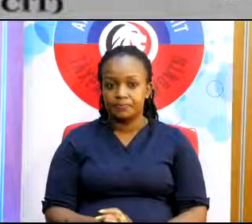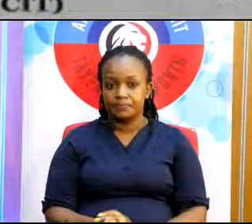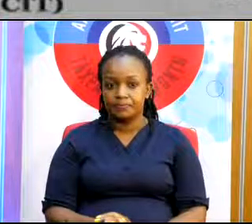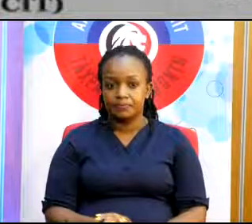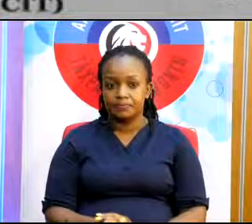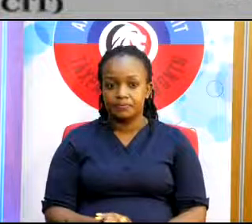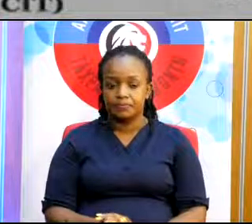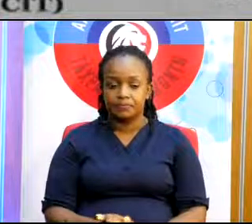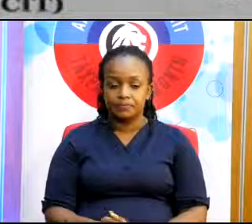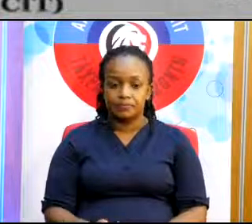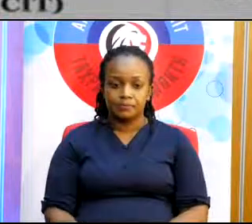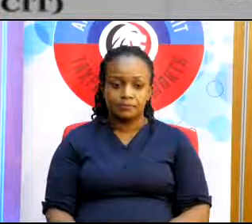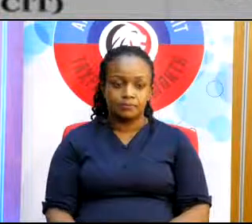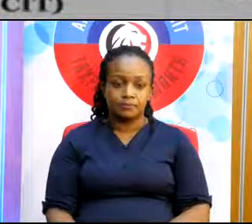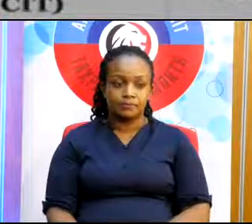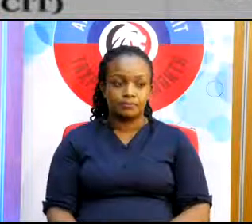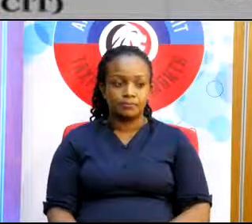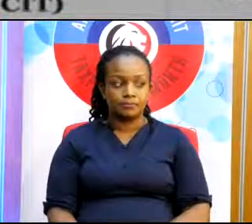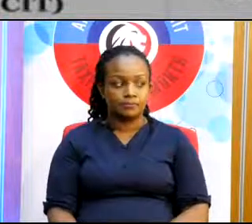Let me go to